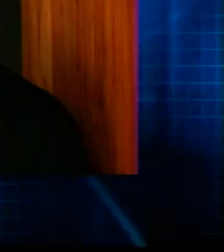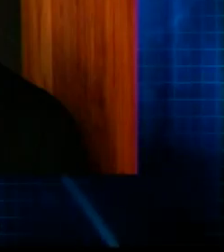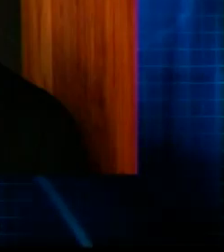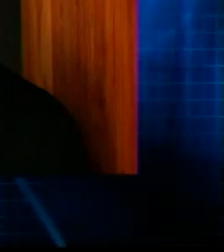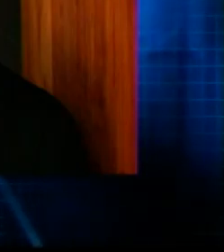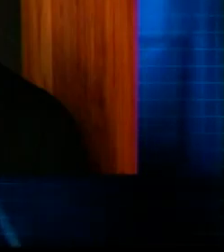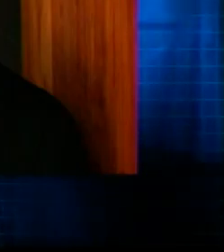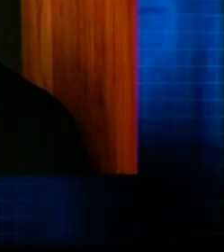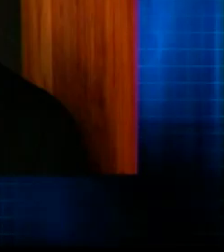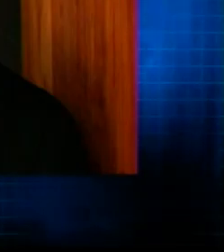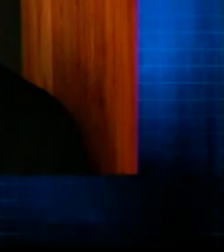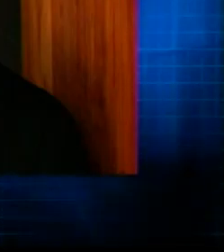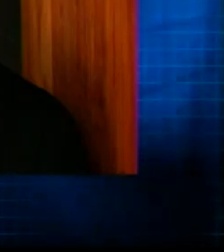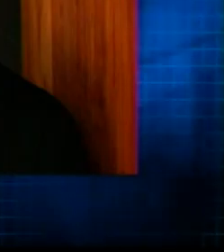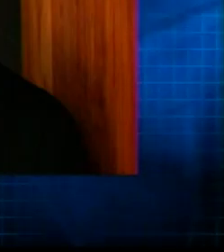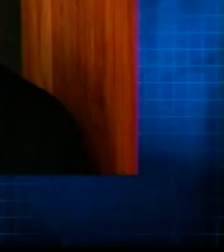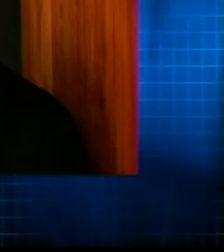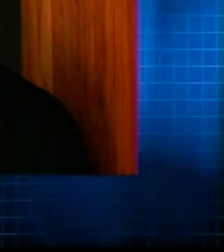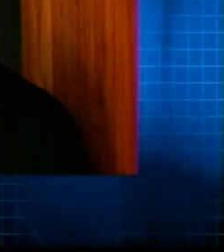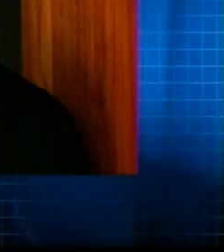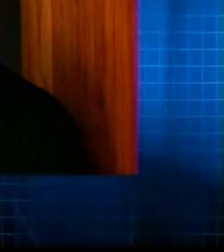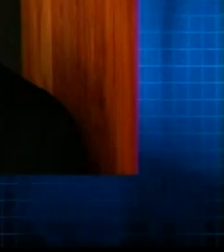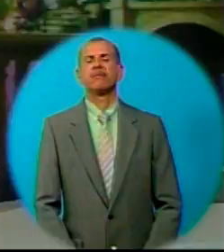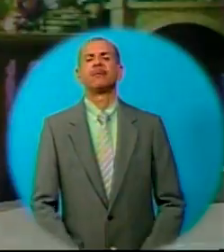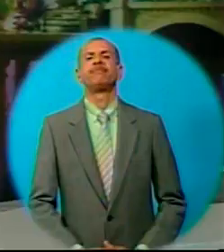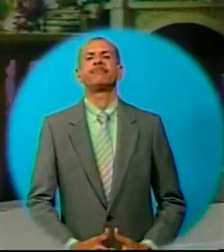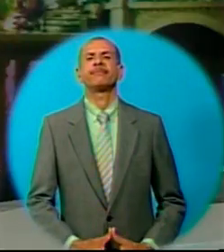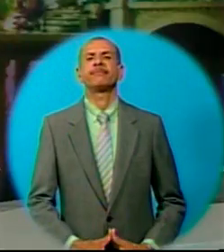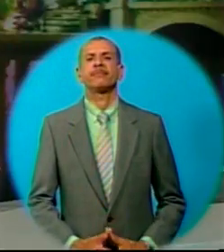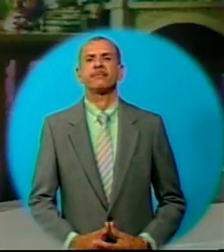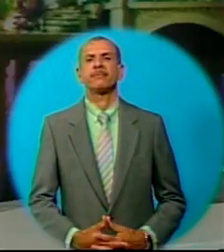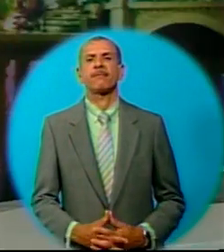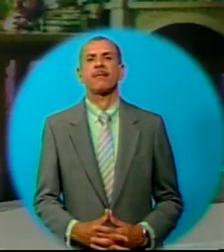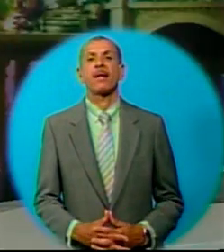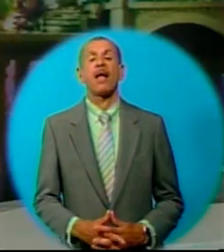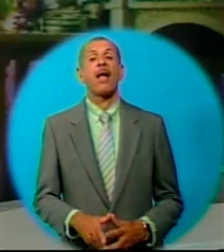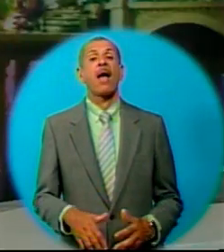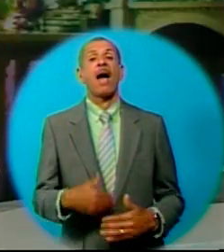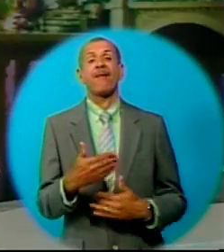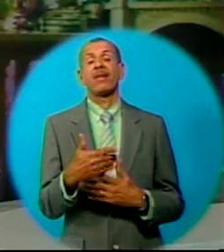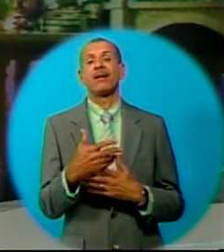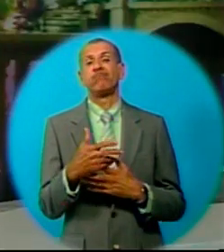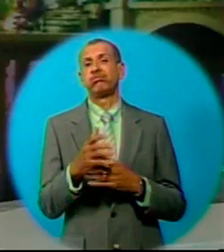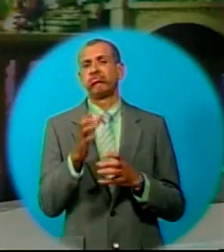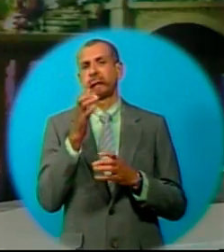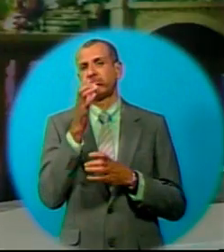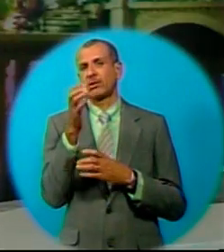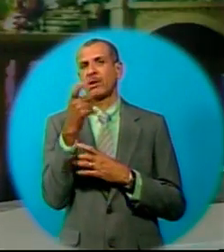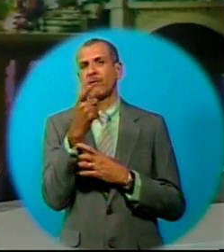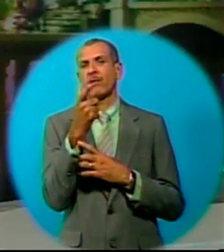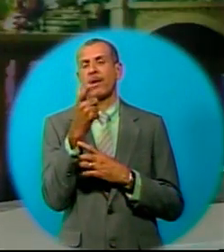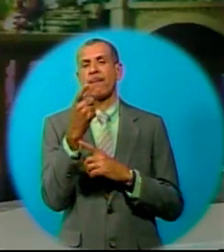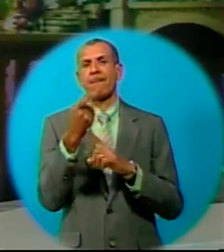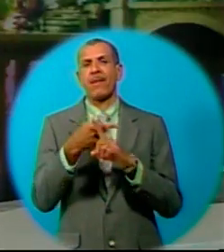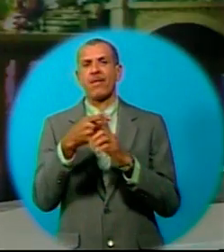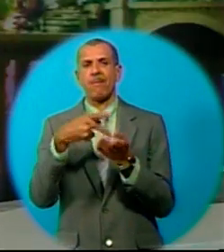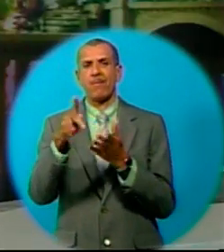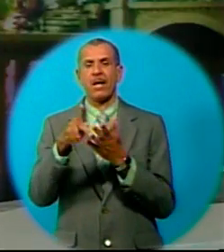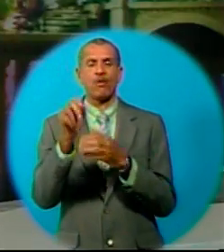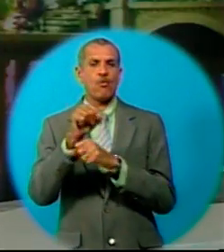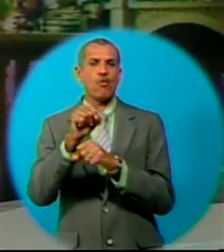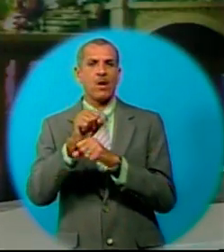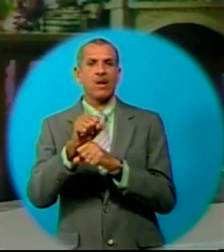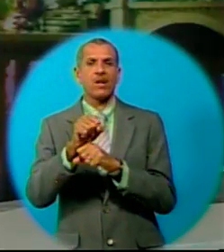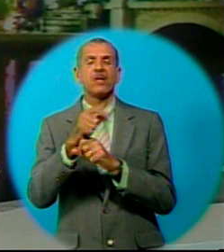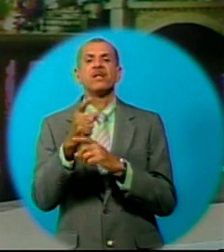the next three years, we will test these three plays with the drill bit. After an outcry from monthly paid workers at the National Union of